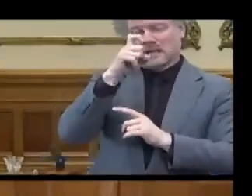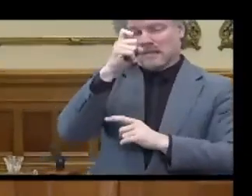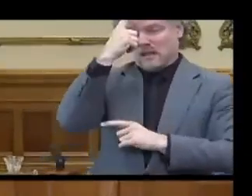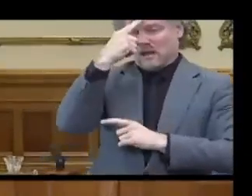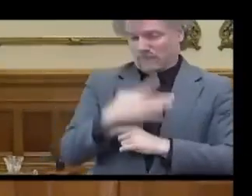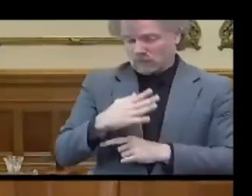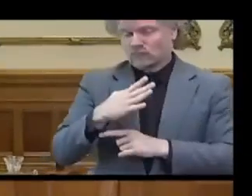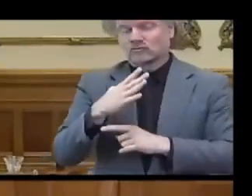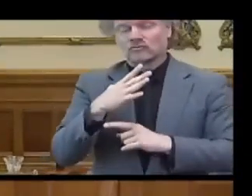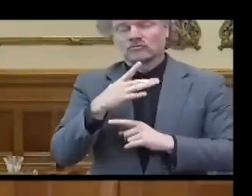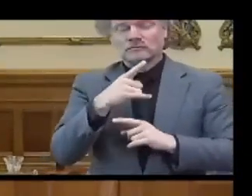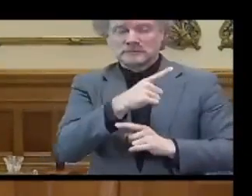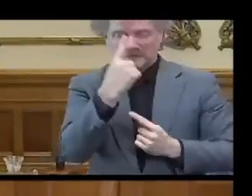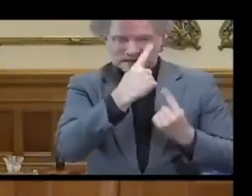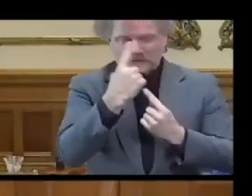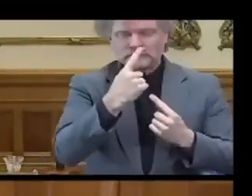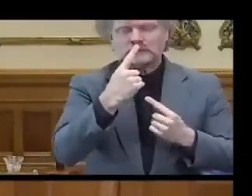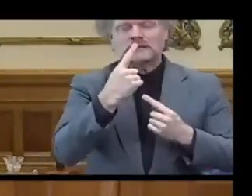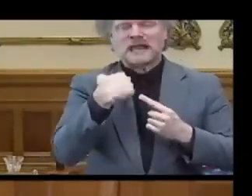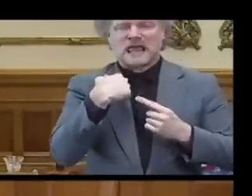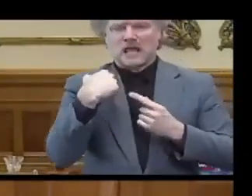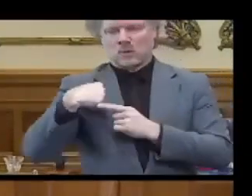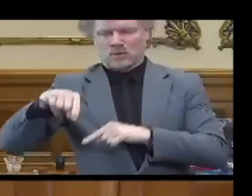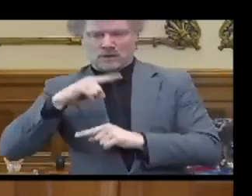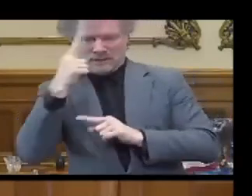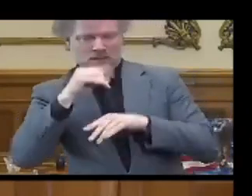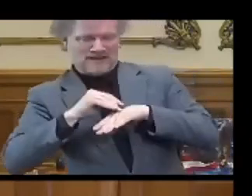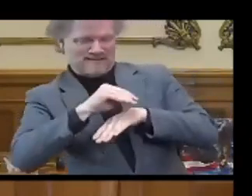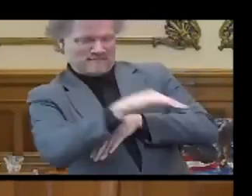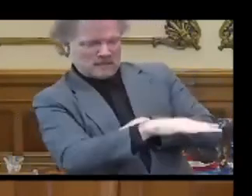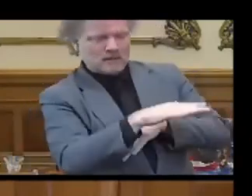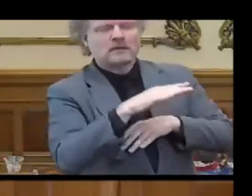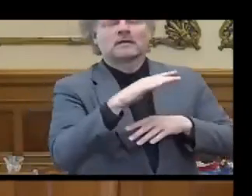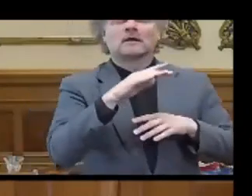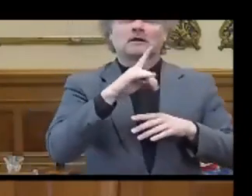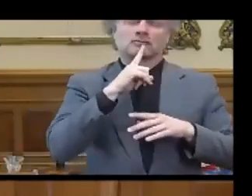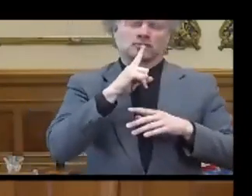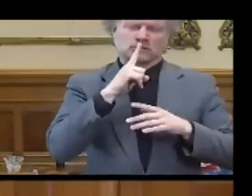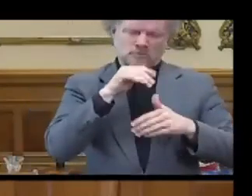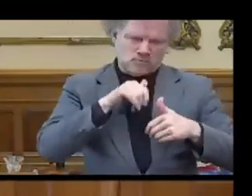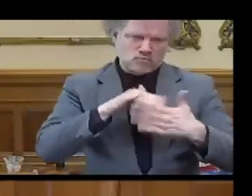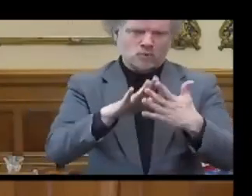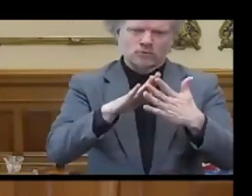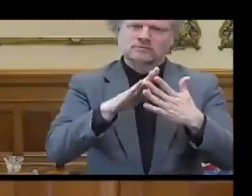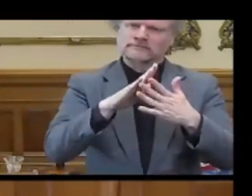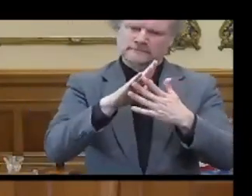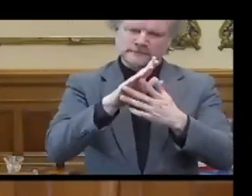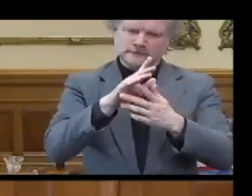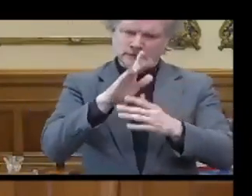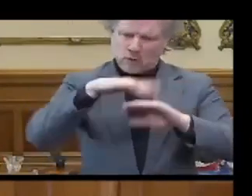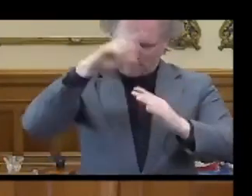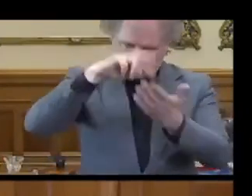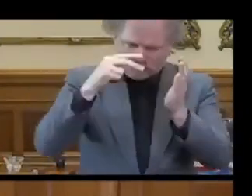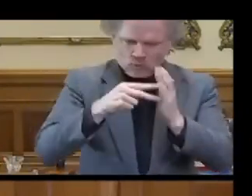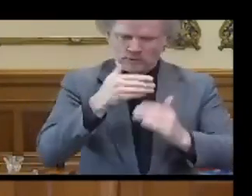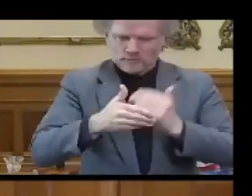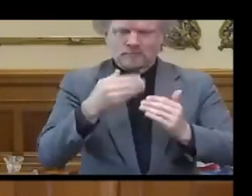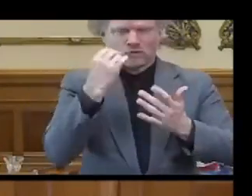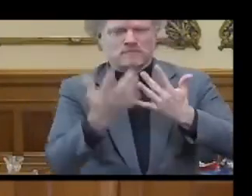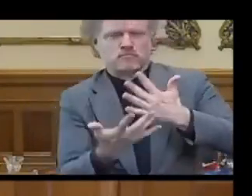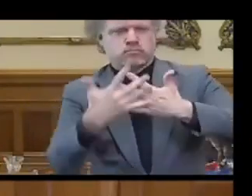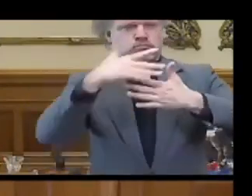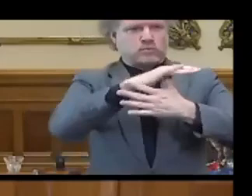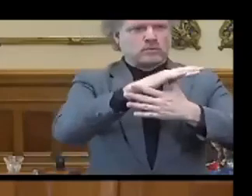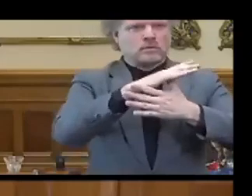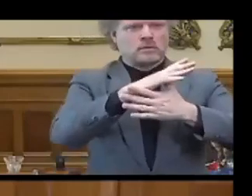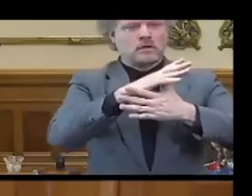we are looking at to advise him is taking a very deliberate approach because of those priorities and making the best